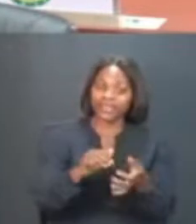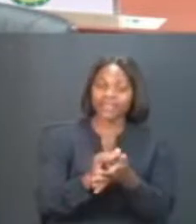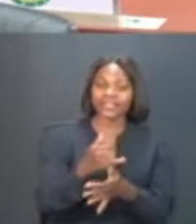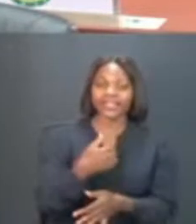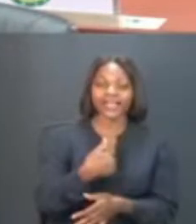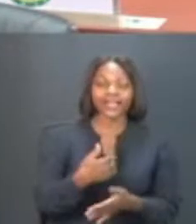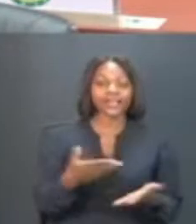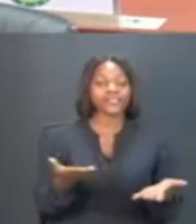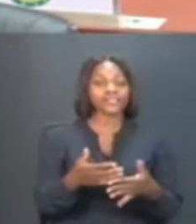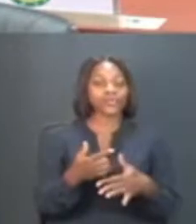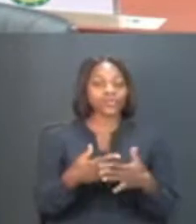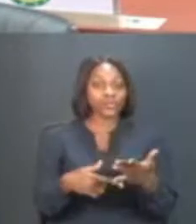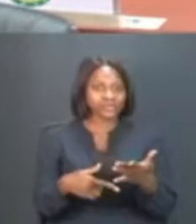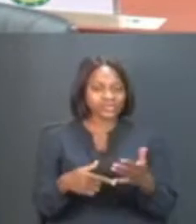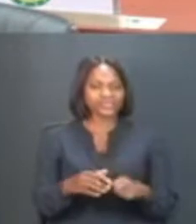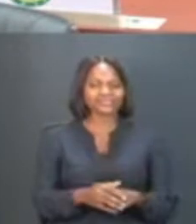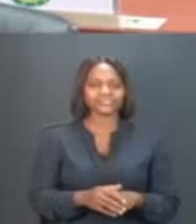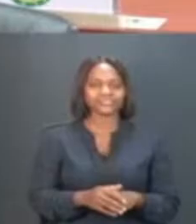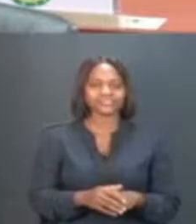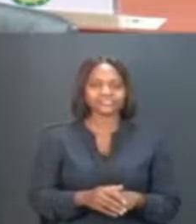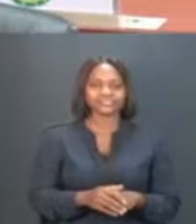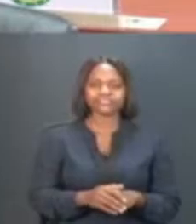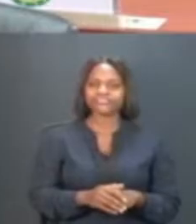have is walking the talk.